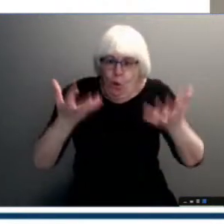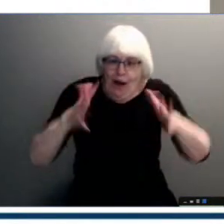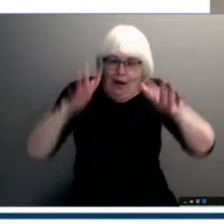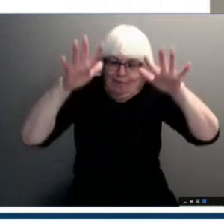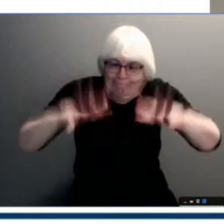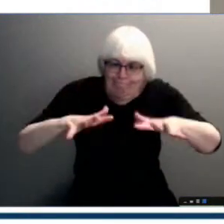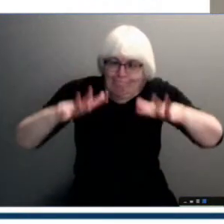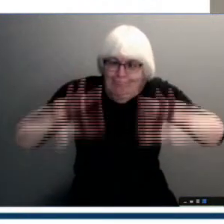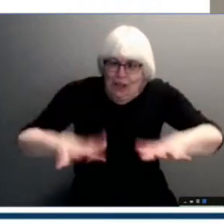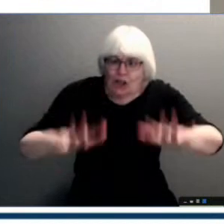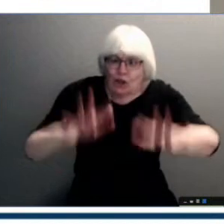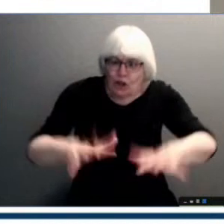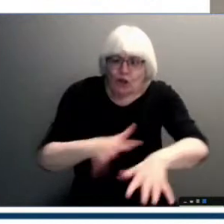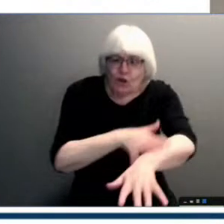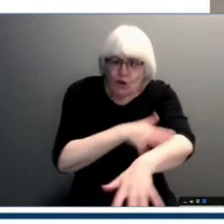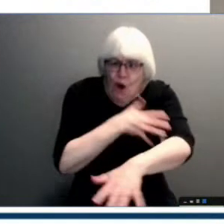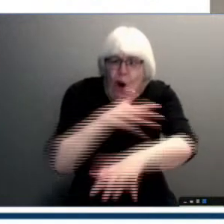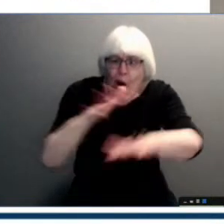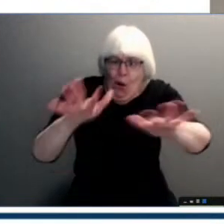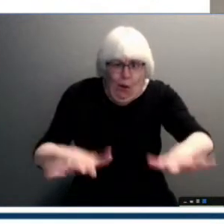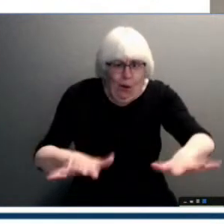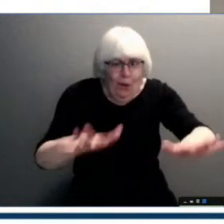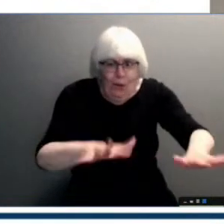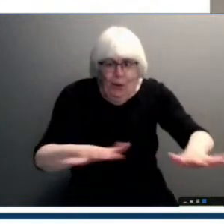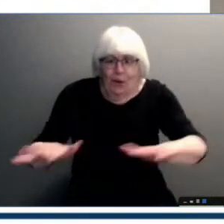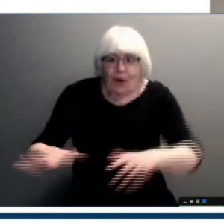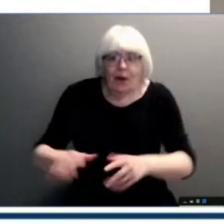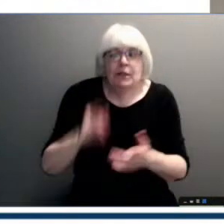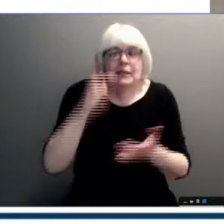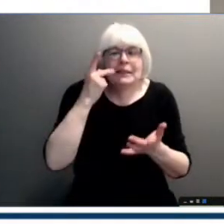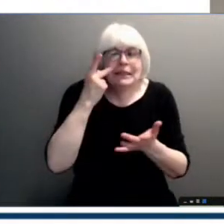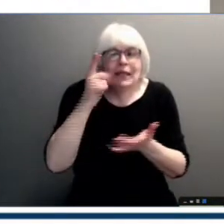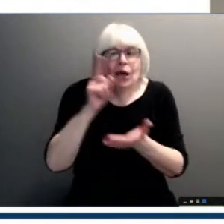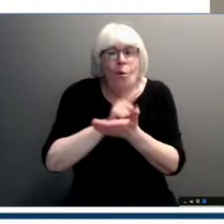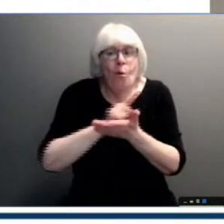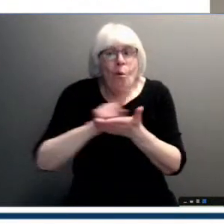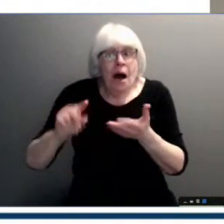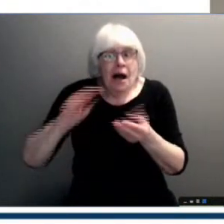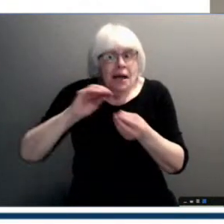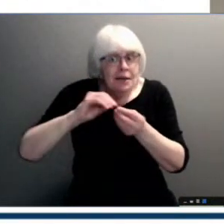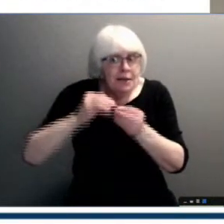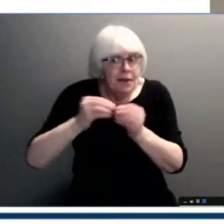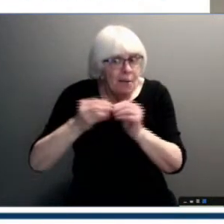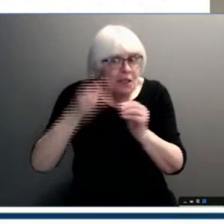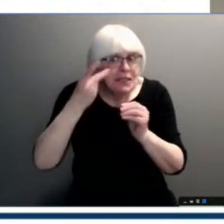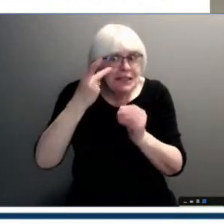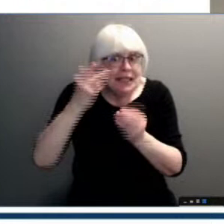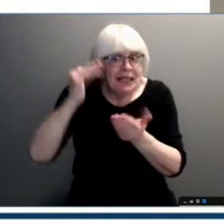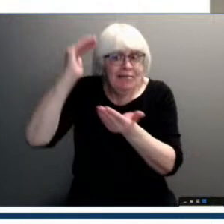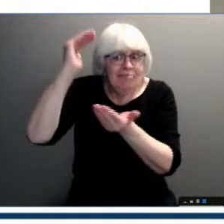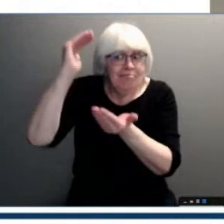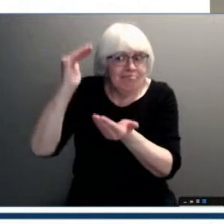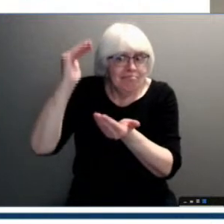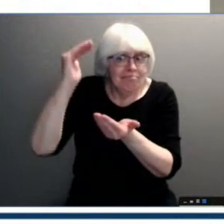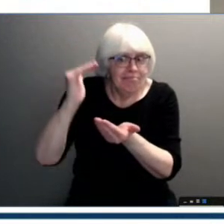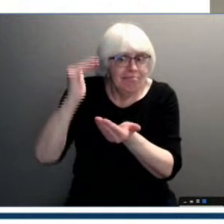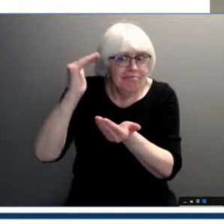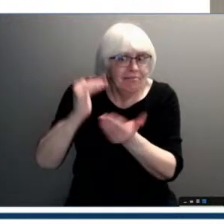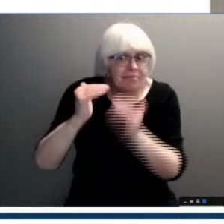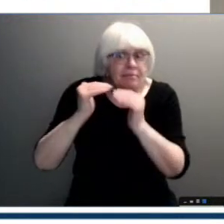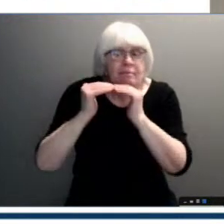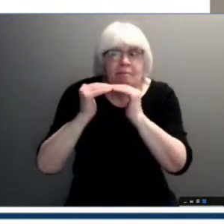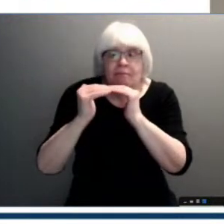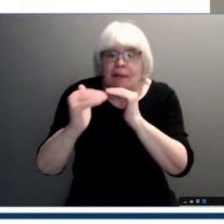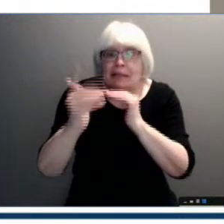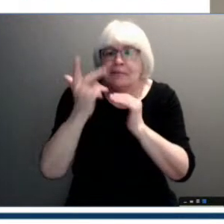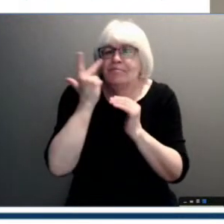so the case numbers at least plateauing, and that's where we need the help of all Nova Scotians. Again, all of us need to slow